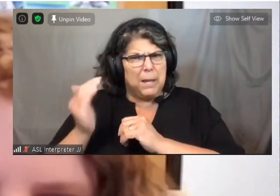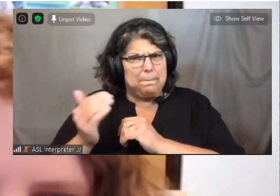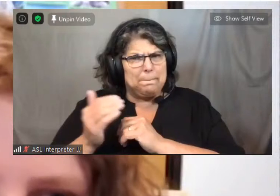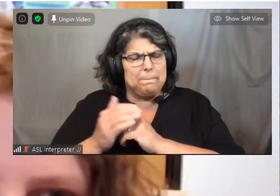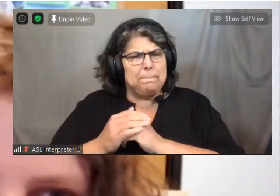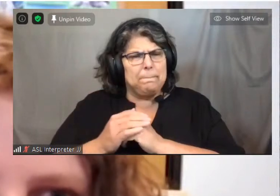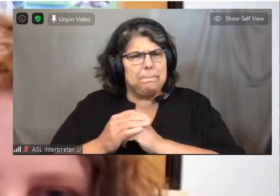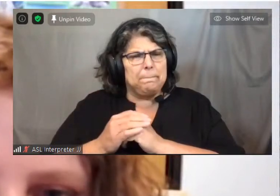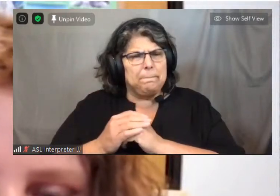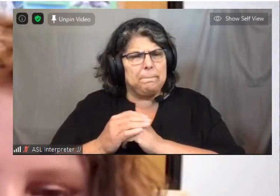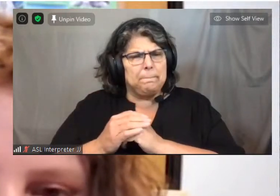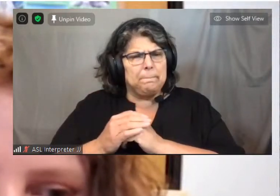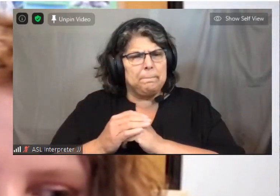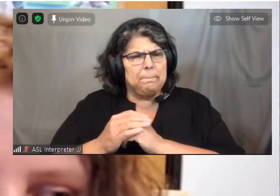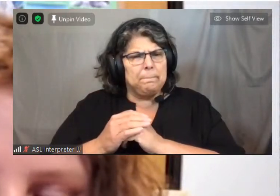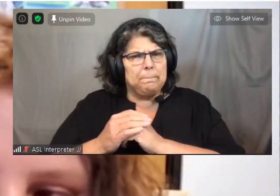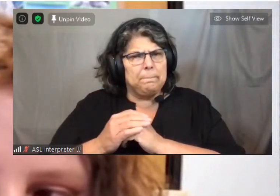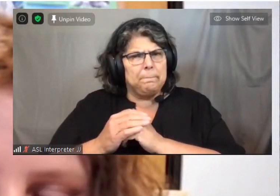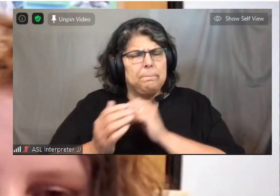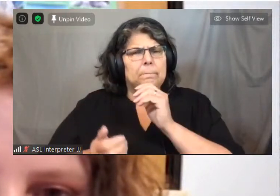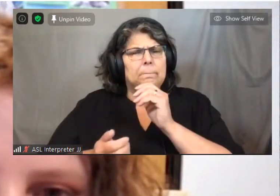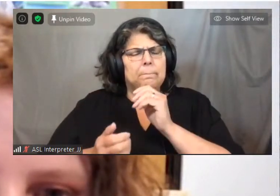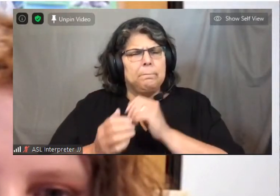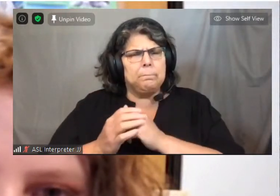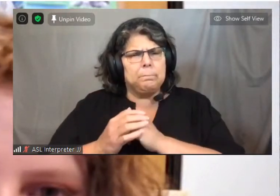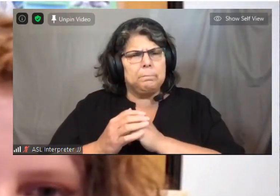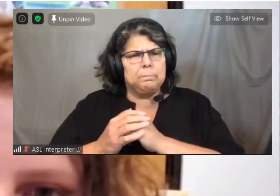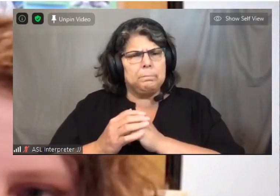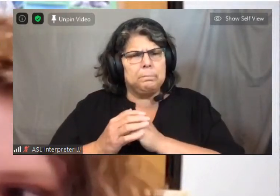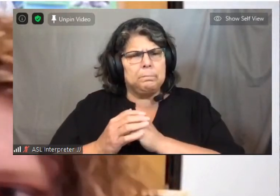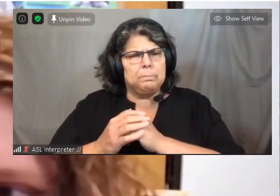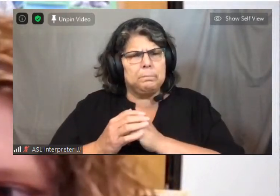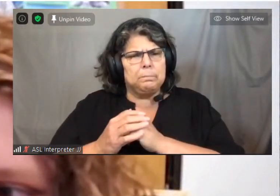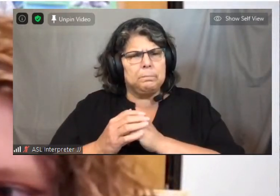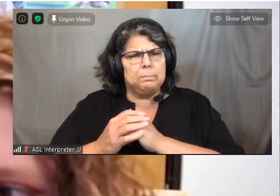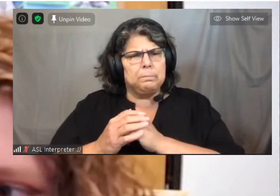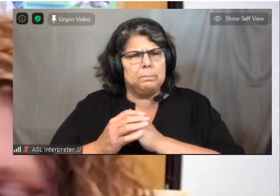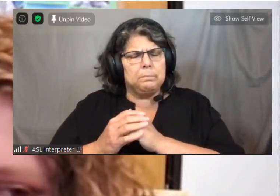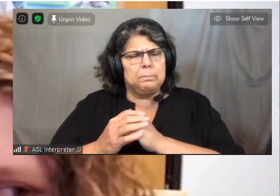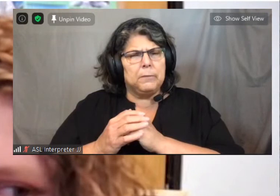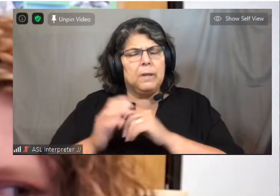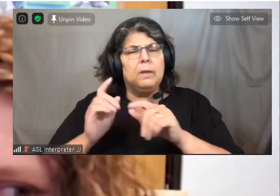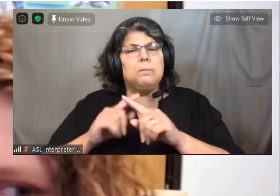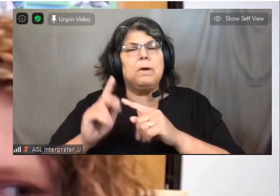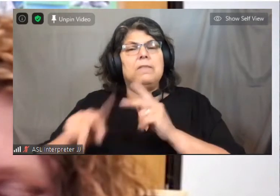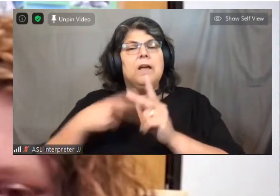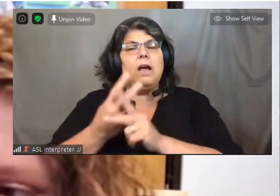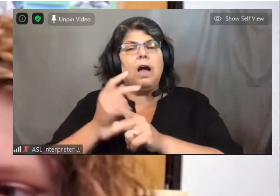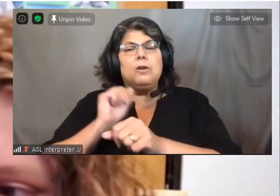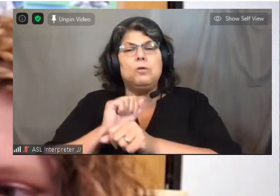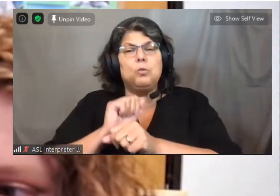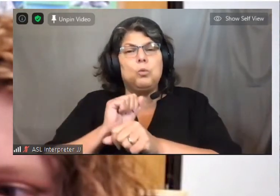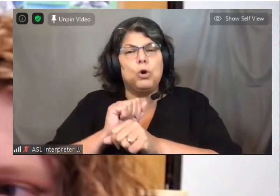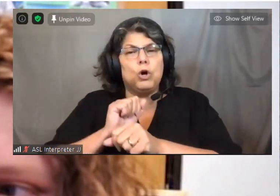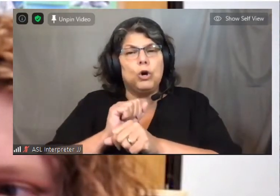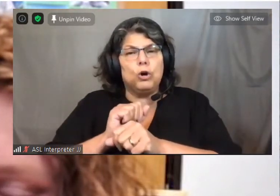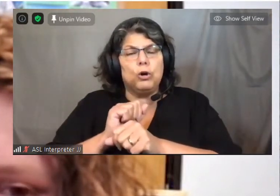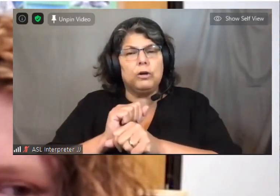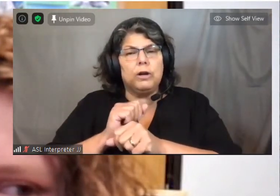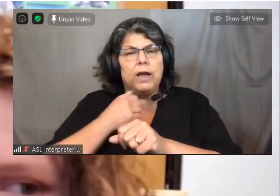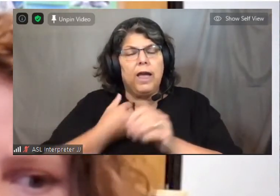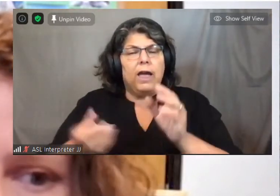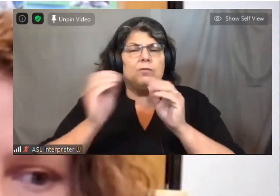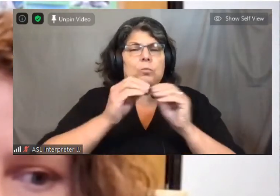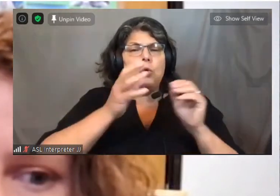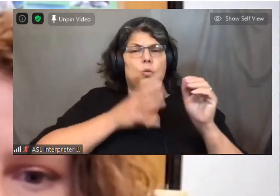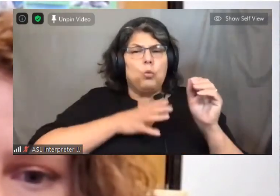most of these sectors that have more women in them working were